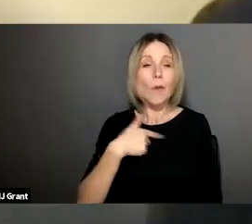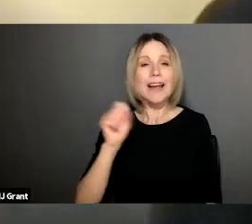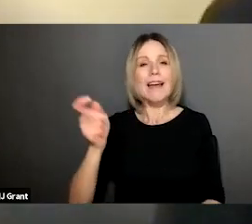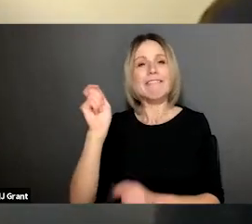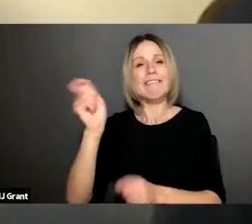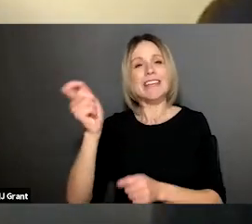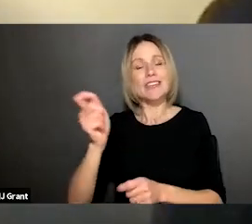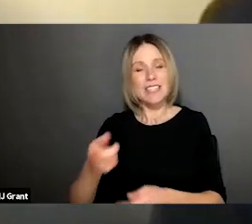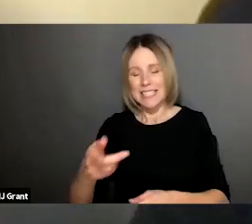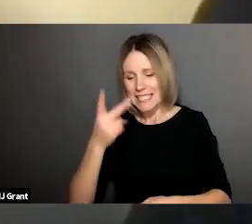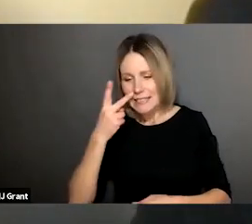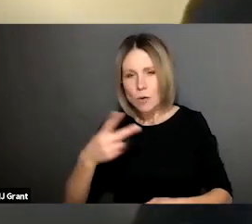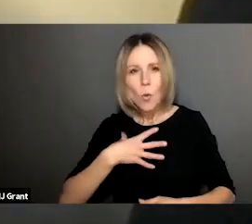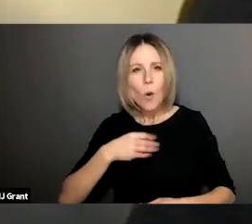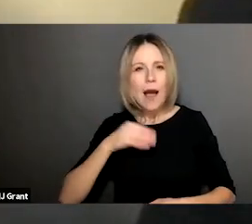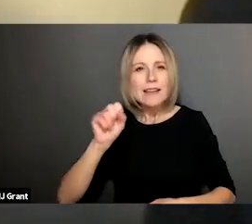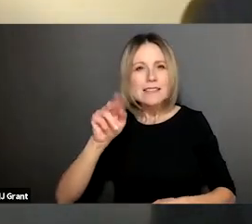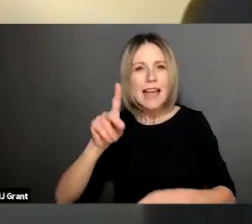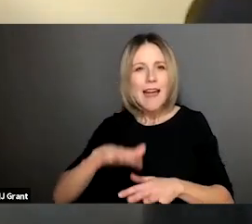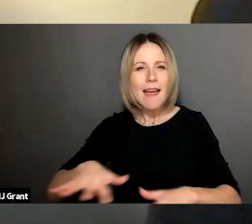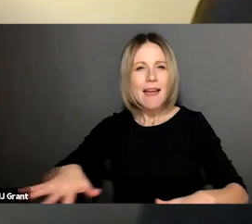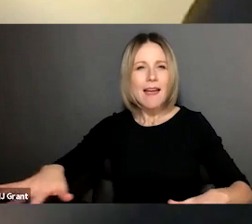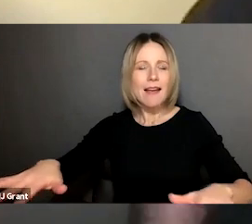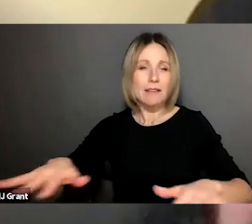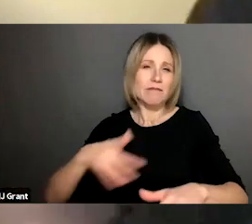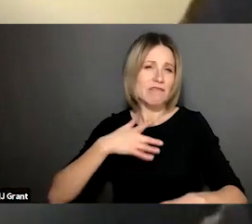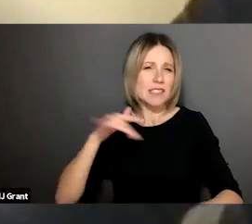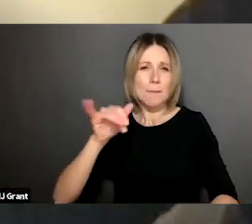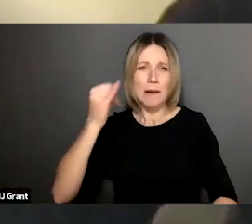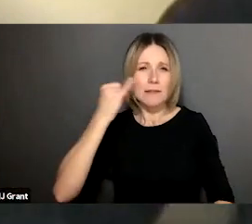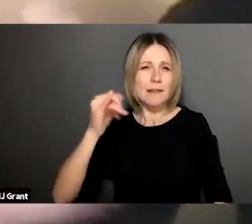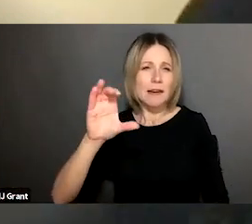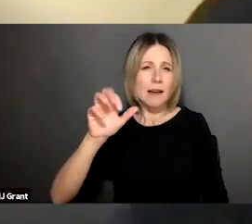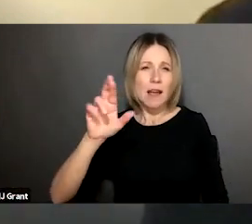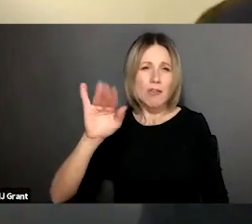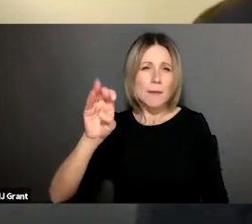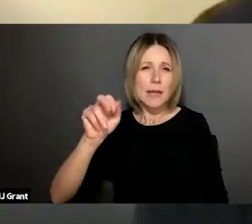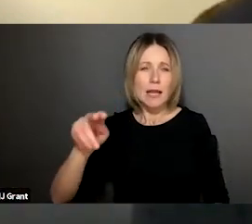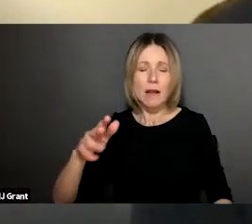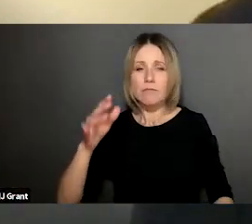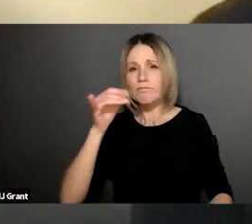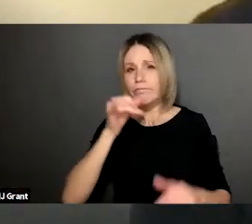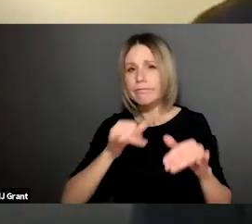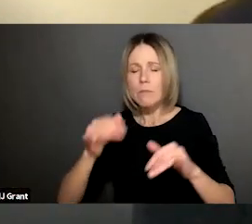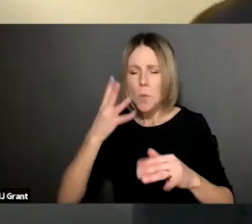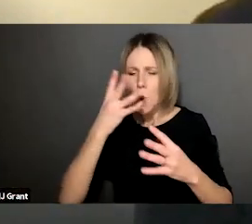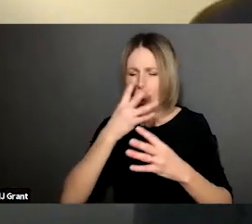sand bottom where it's like you might as well be in the Caribbean. You're seeing these beautiful animals come up and approach and hopefully